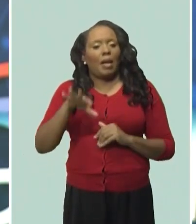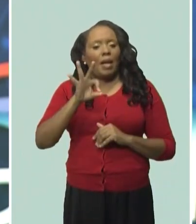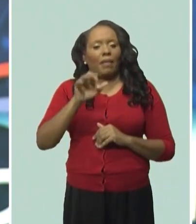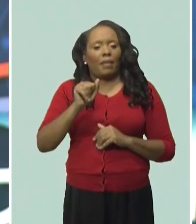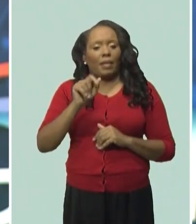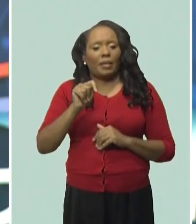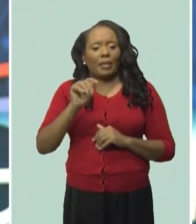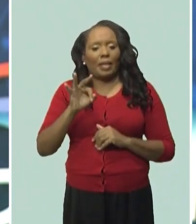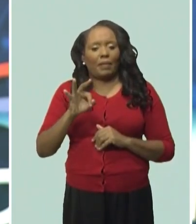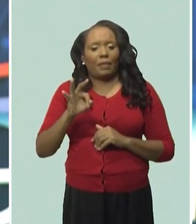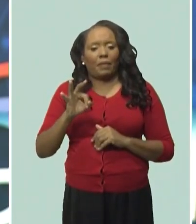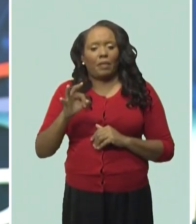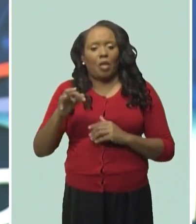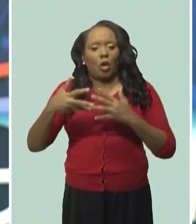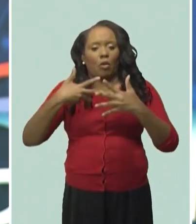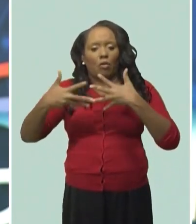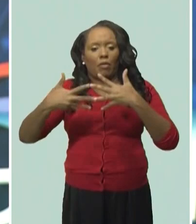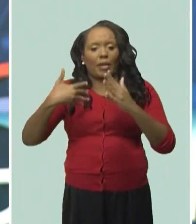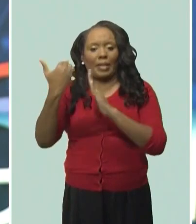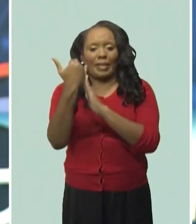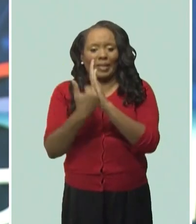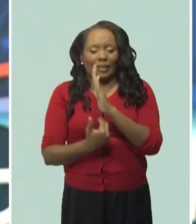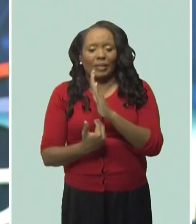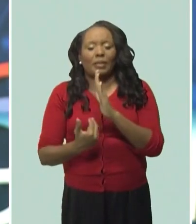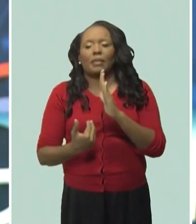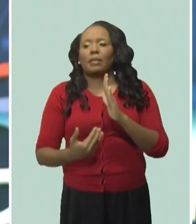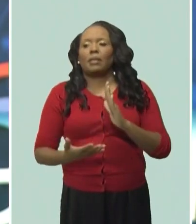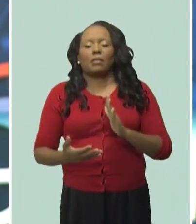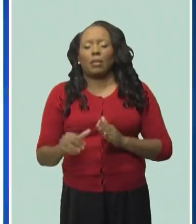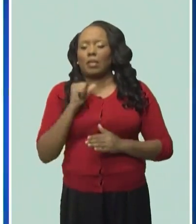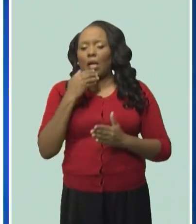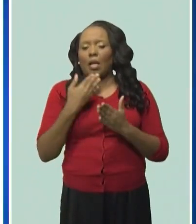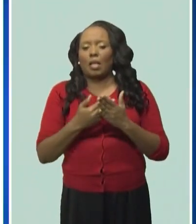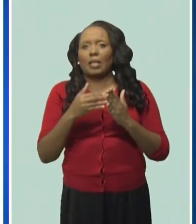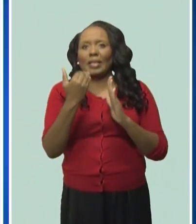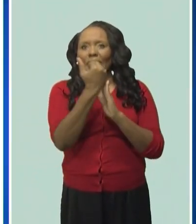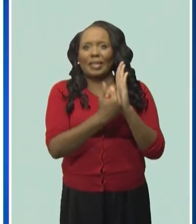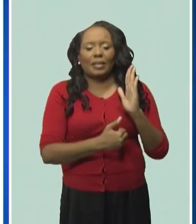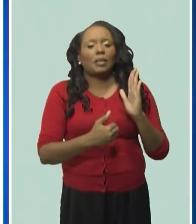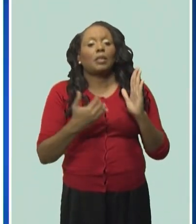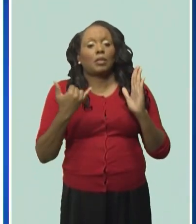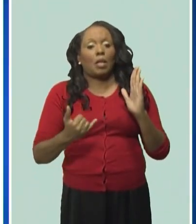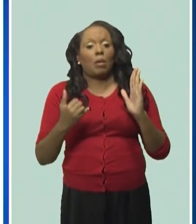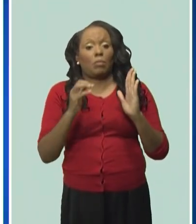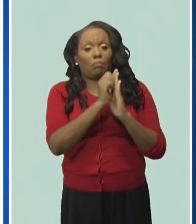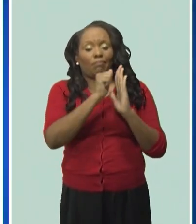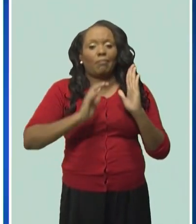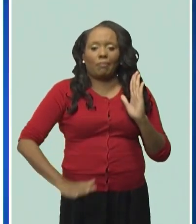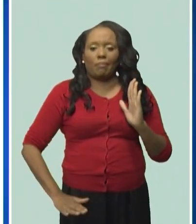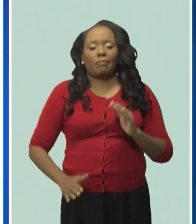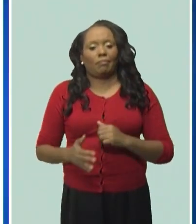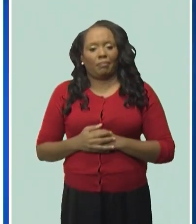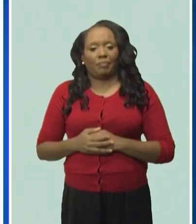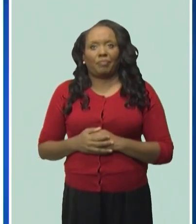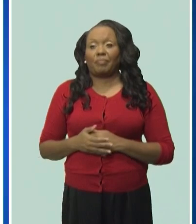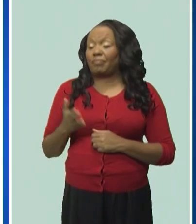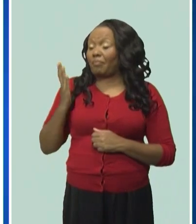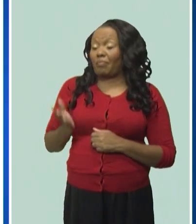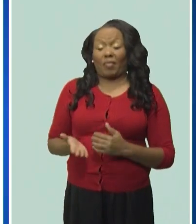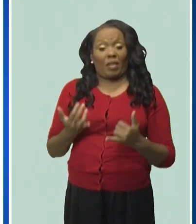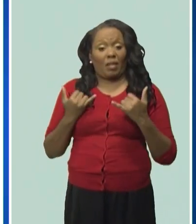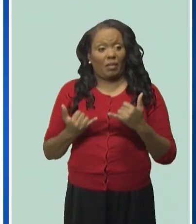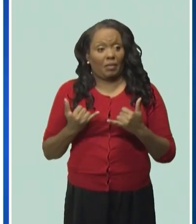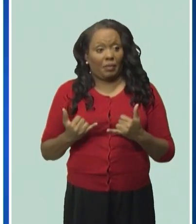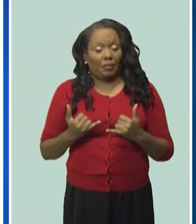FATF grey list under enhanced supervision. In terms of conditionalities, at this